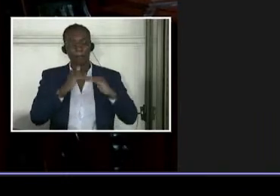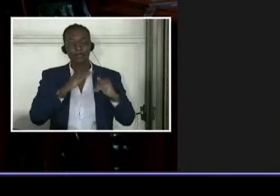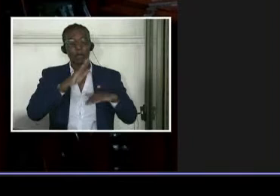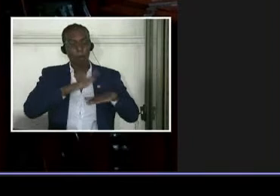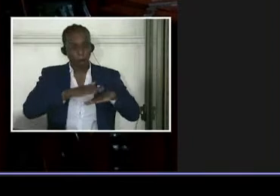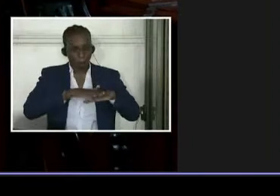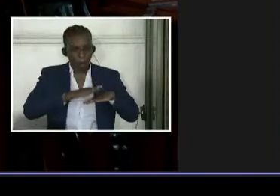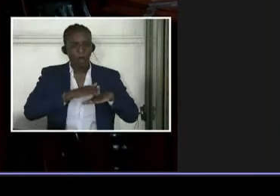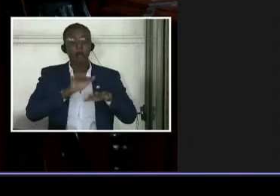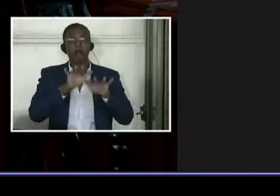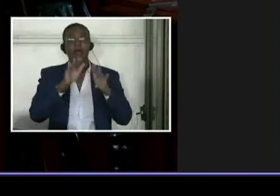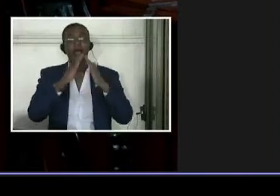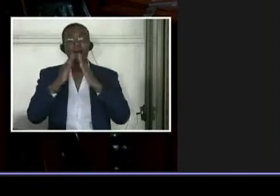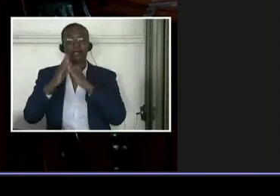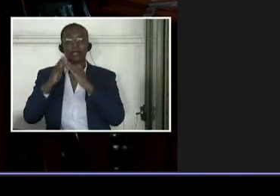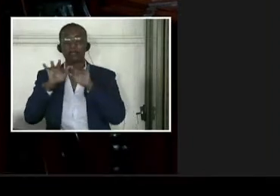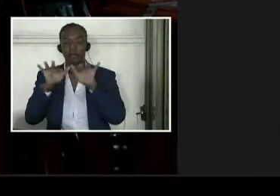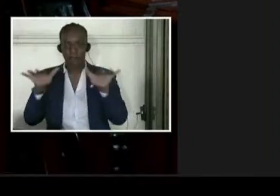dignity to our people.